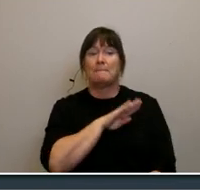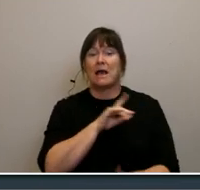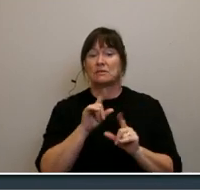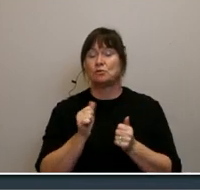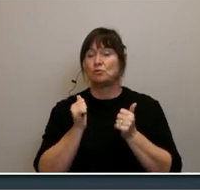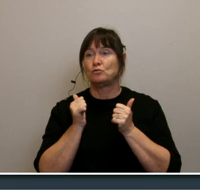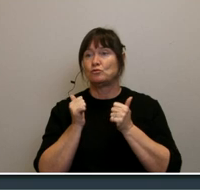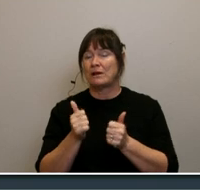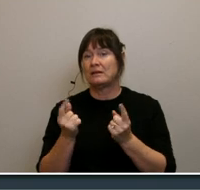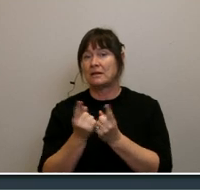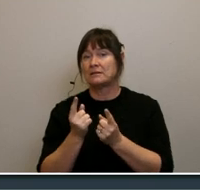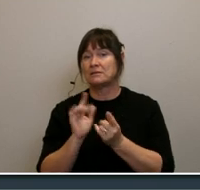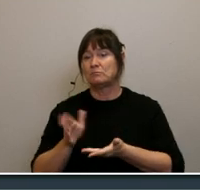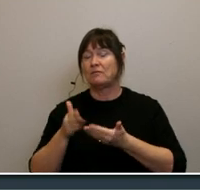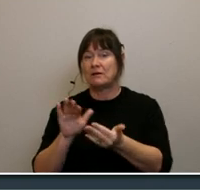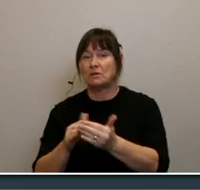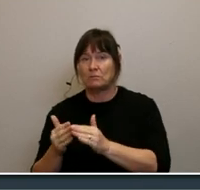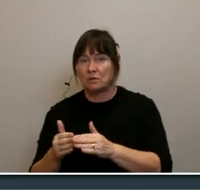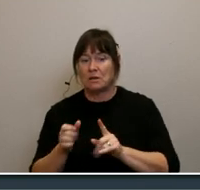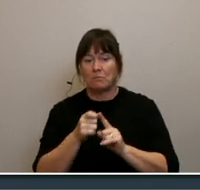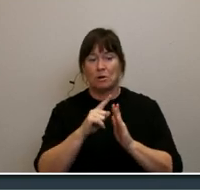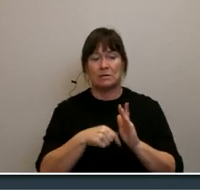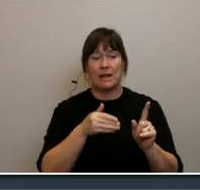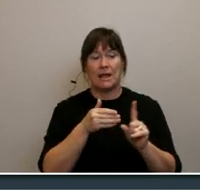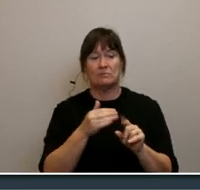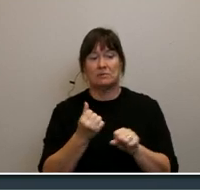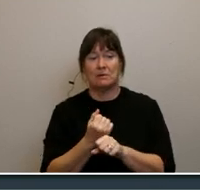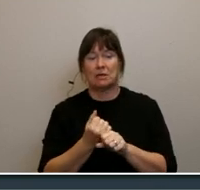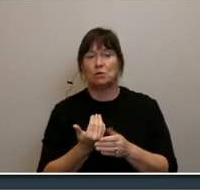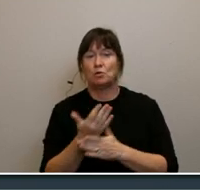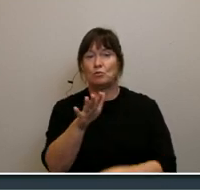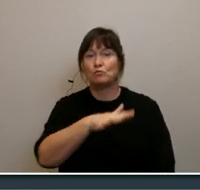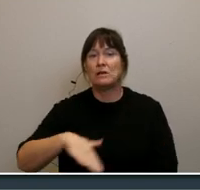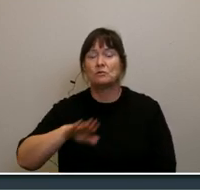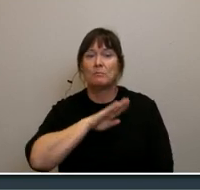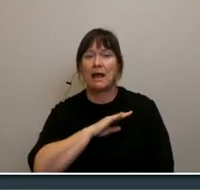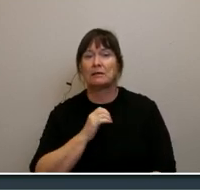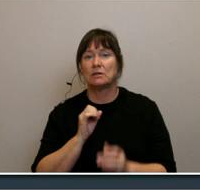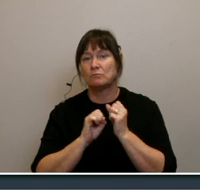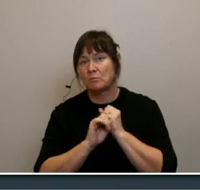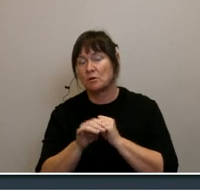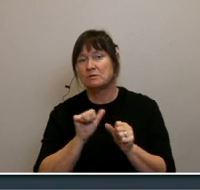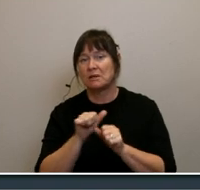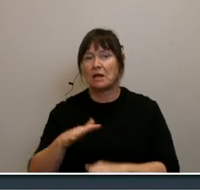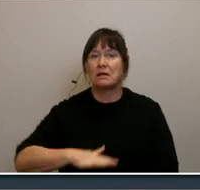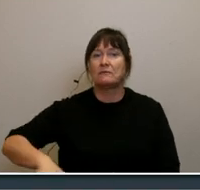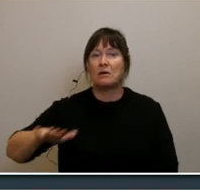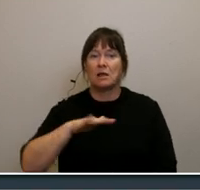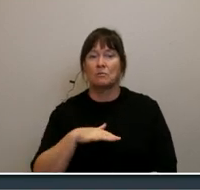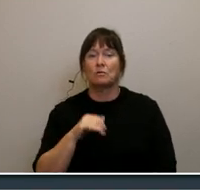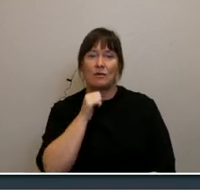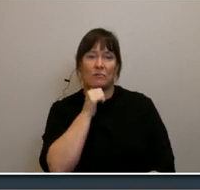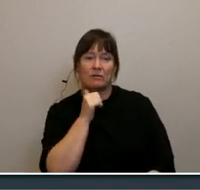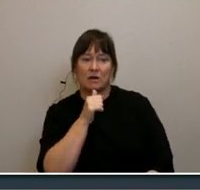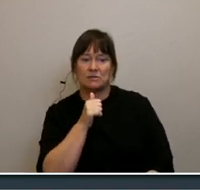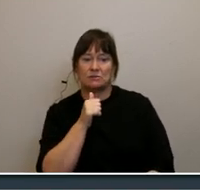great things for communities. The project aims to create a new regional park that promotes better environmental and recreational outcomes for this special